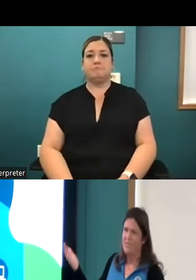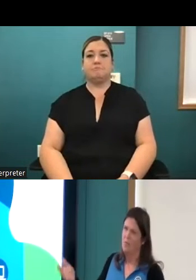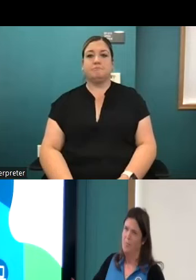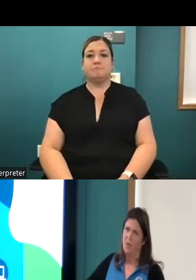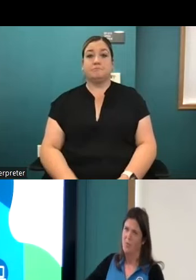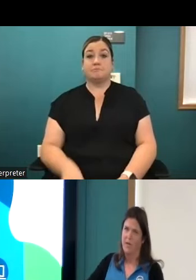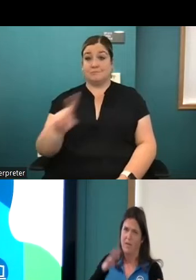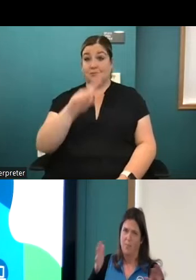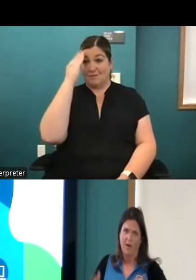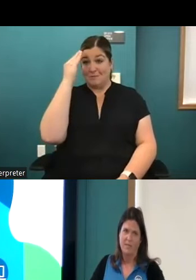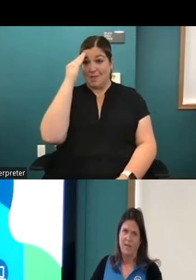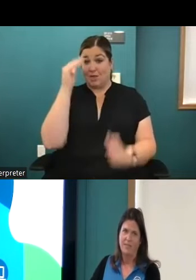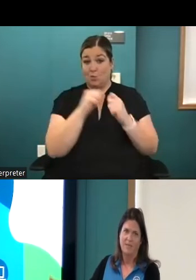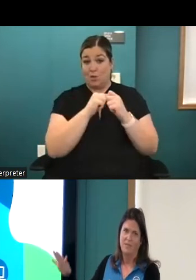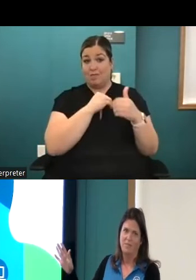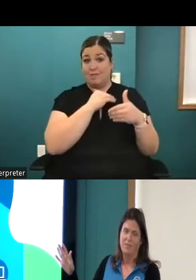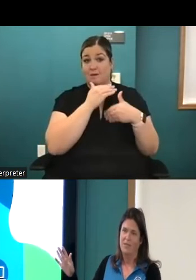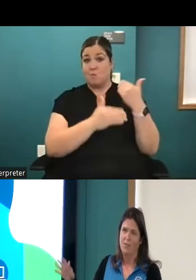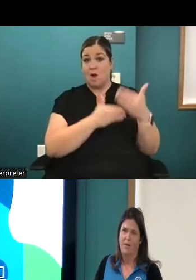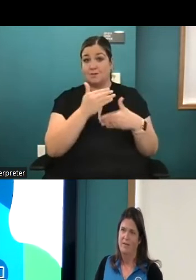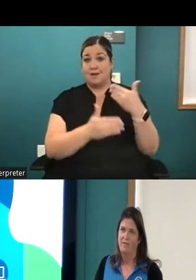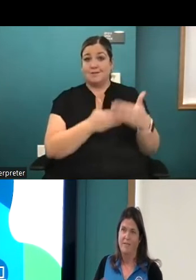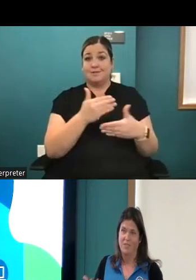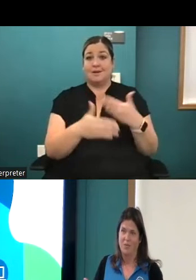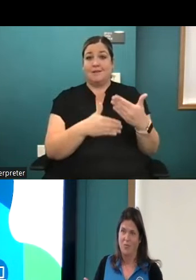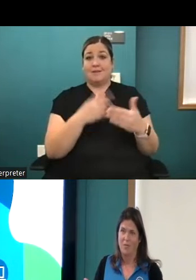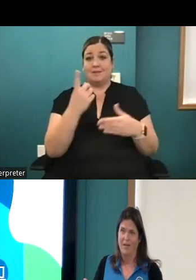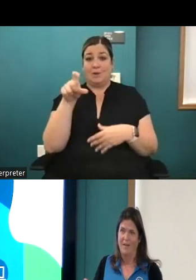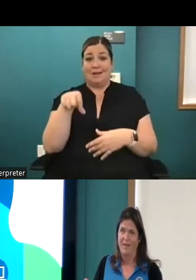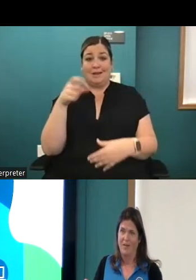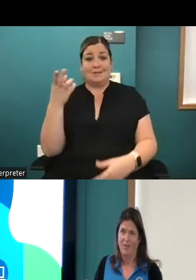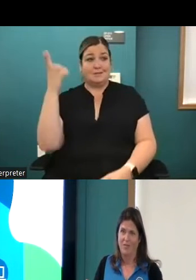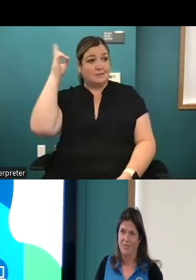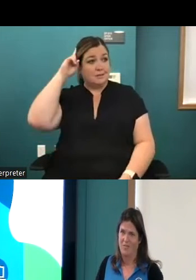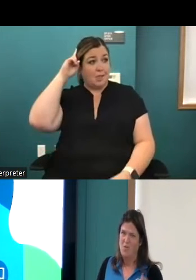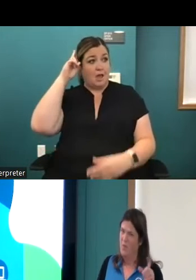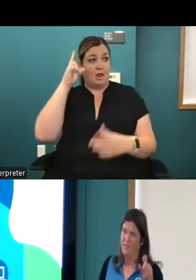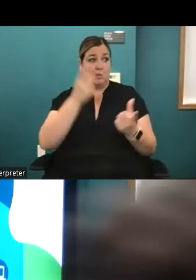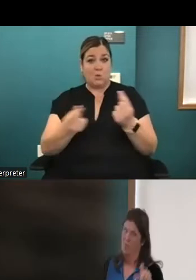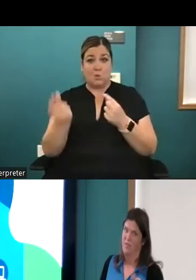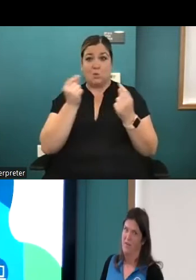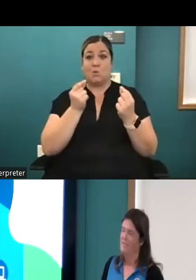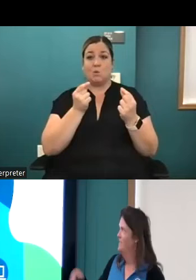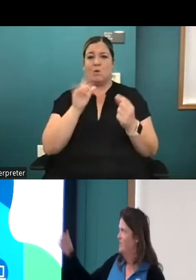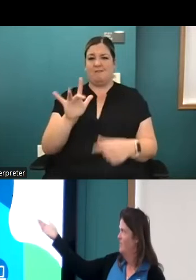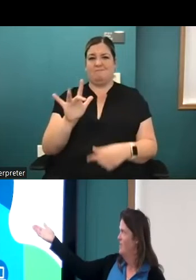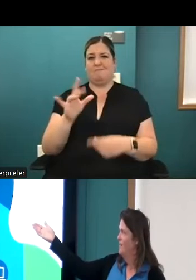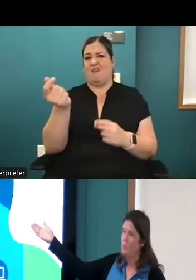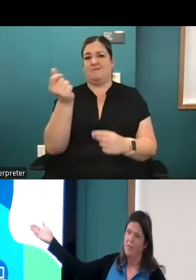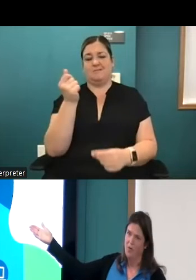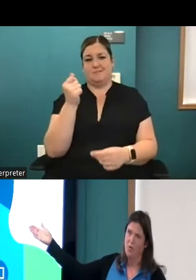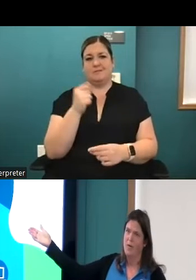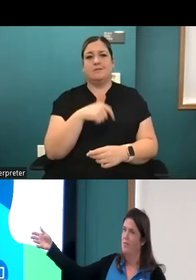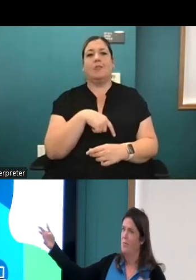Are you guys all familiar with kind of the process of when someone needs a cochlear implant, how it goes? So we can click through it really fast then. So you